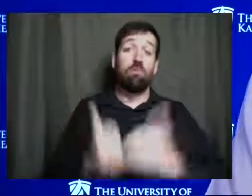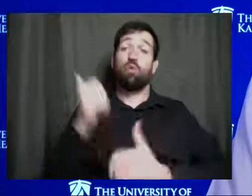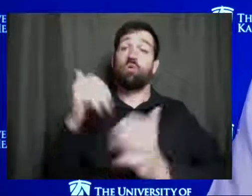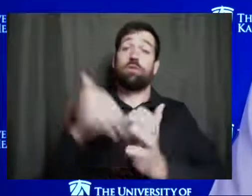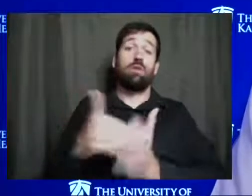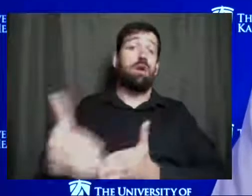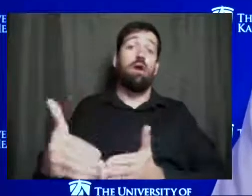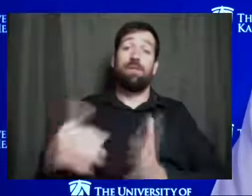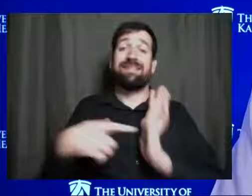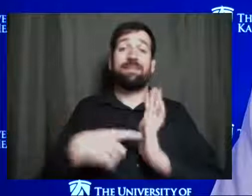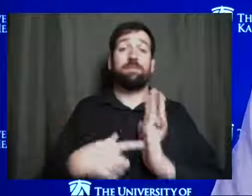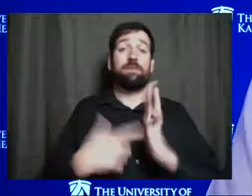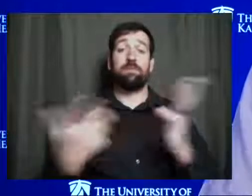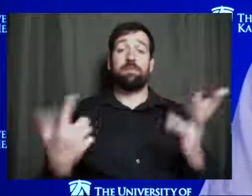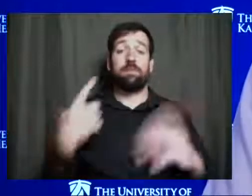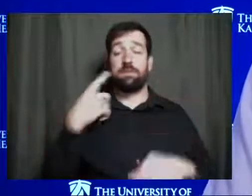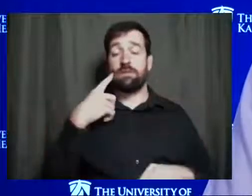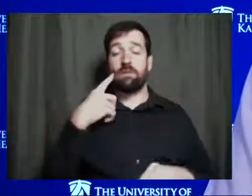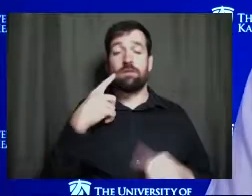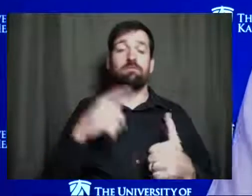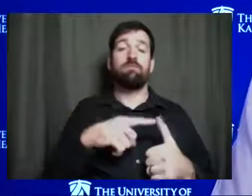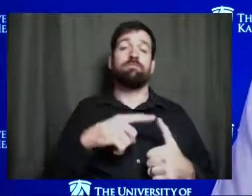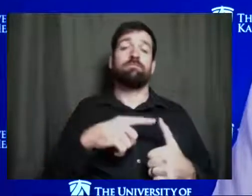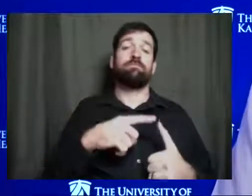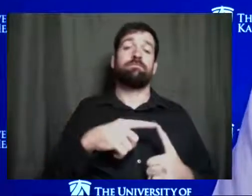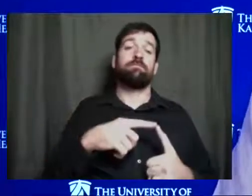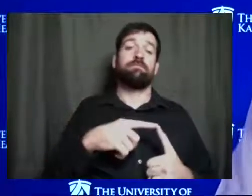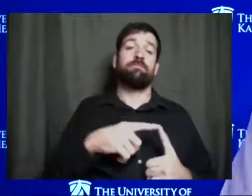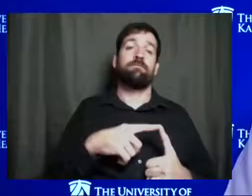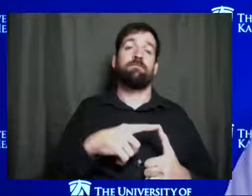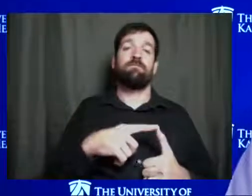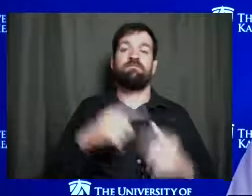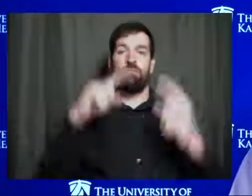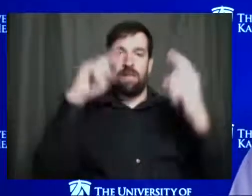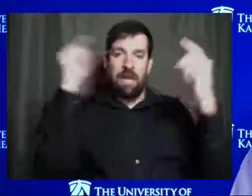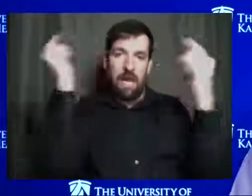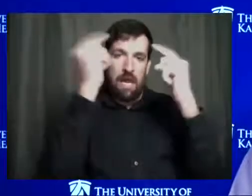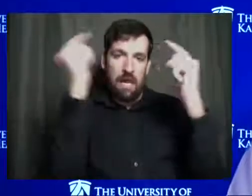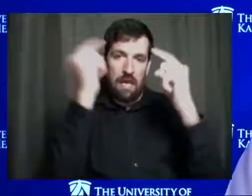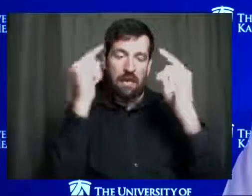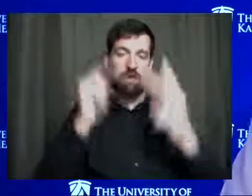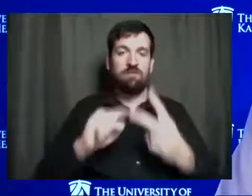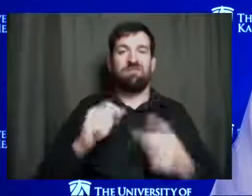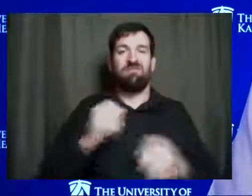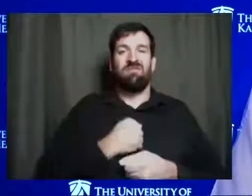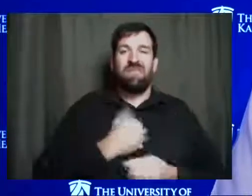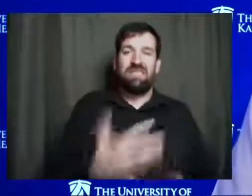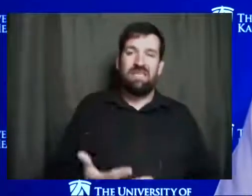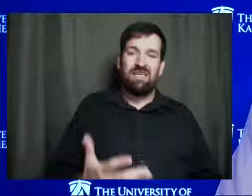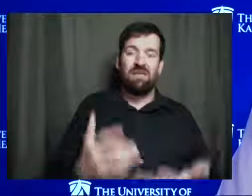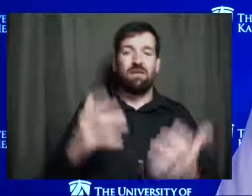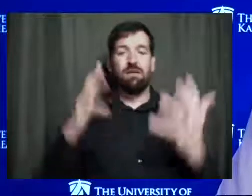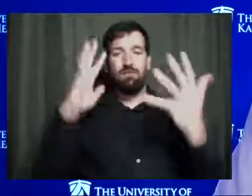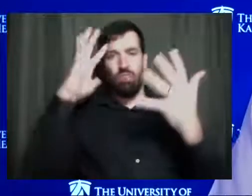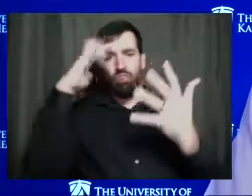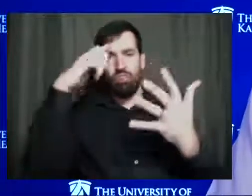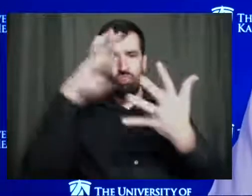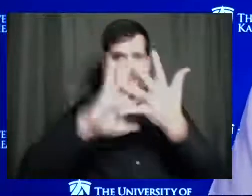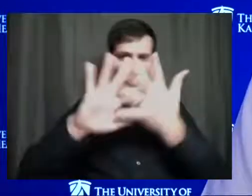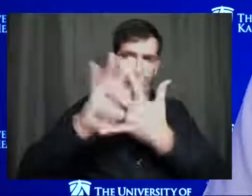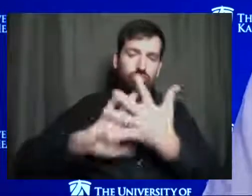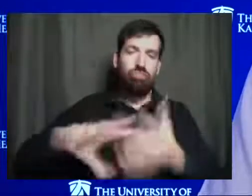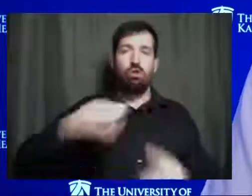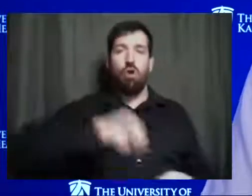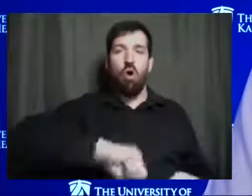we hear of for long haul, again, headache, fatigue or brain fog, cough, shortness of breath,